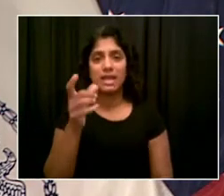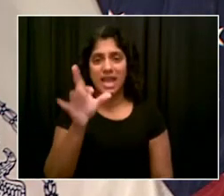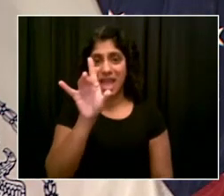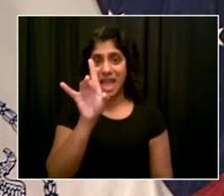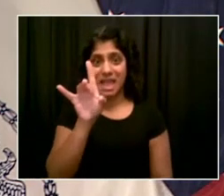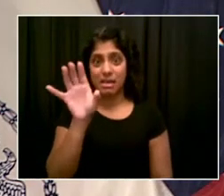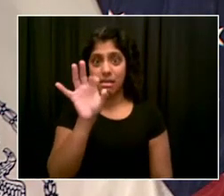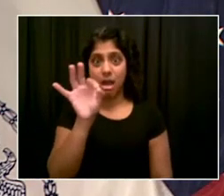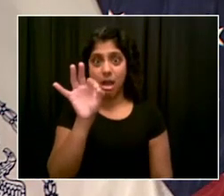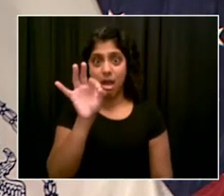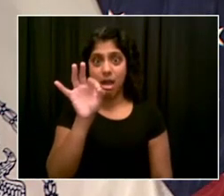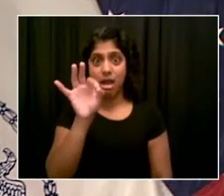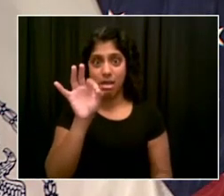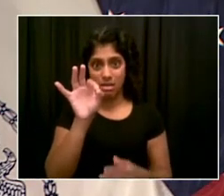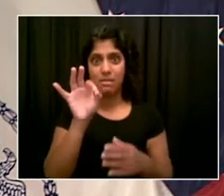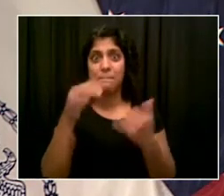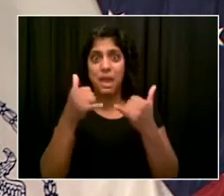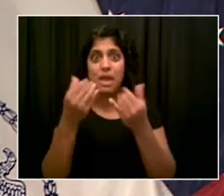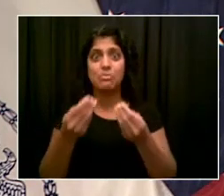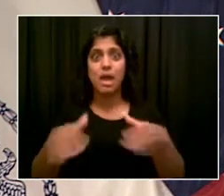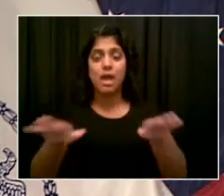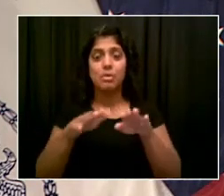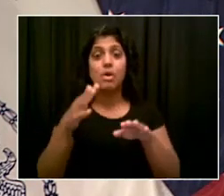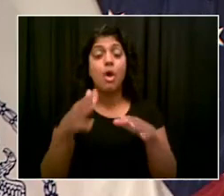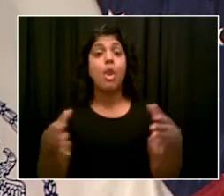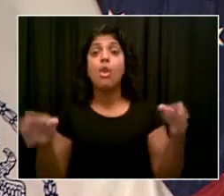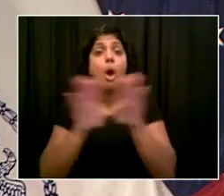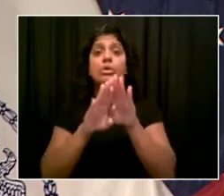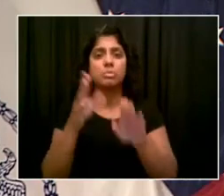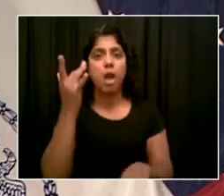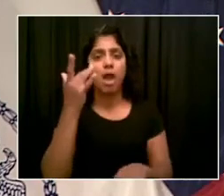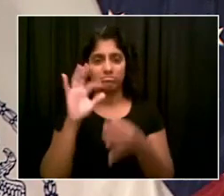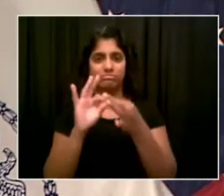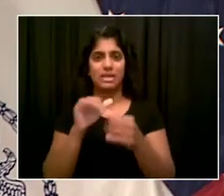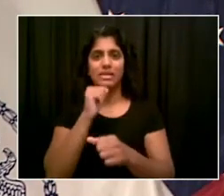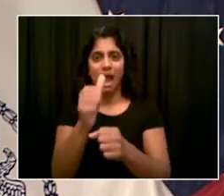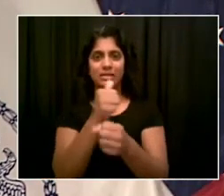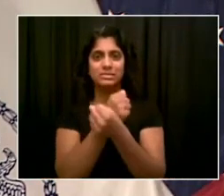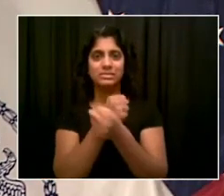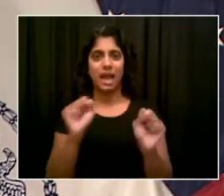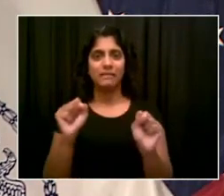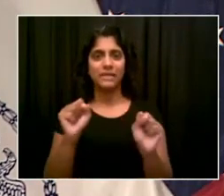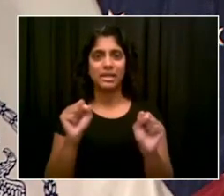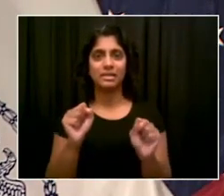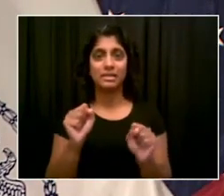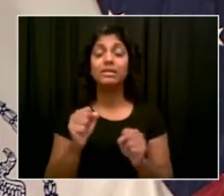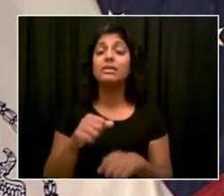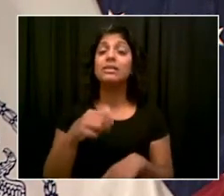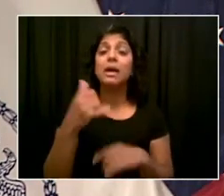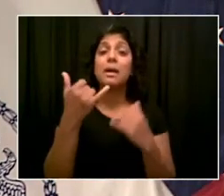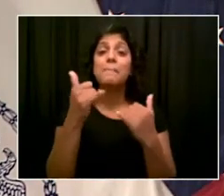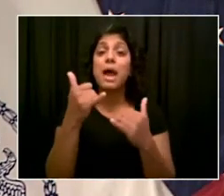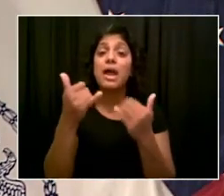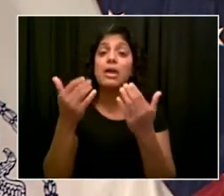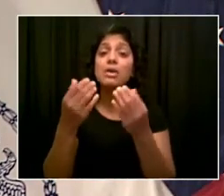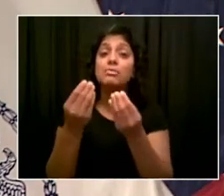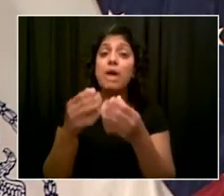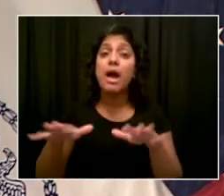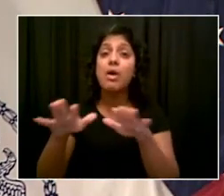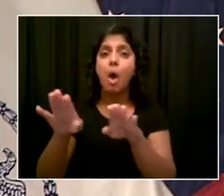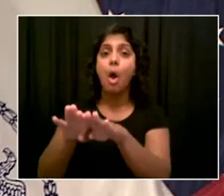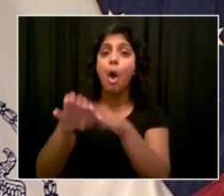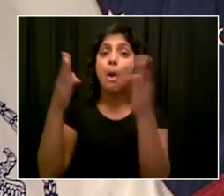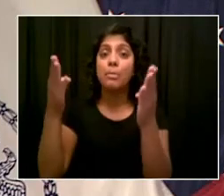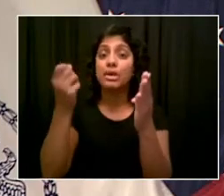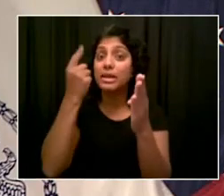they're so badly dated and in bad shape that they should literally just be buried at sea. And also many of the spots that have been closed just don't even have